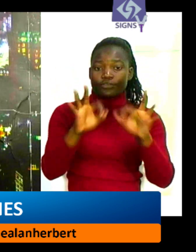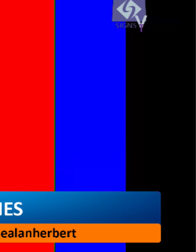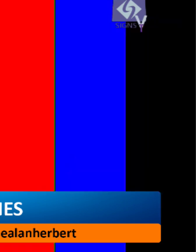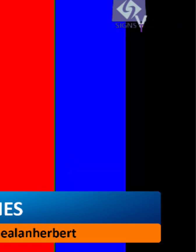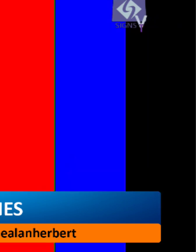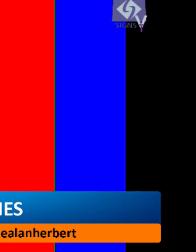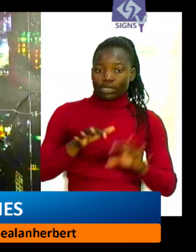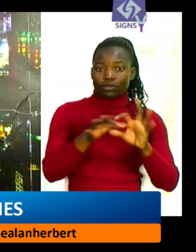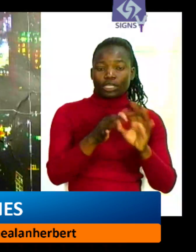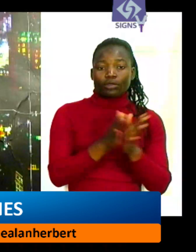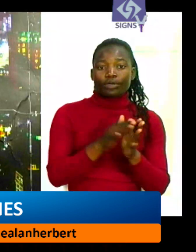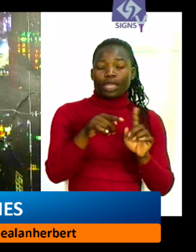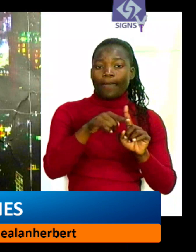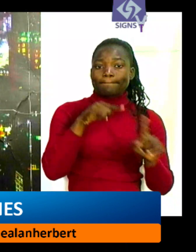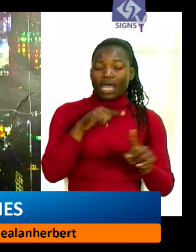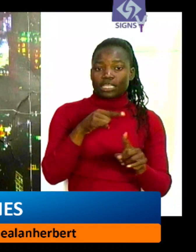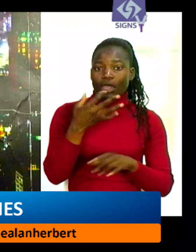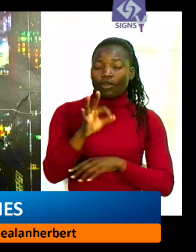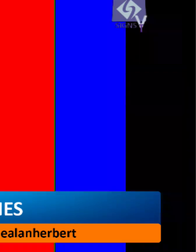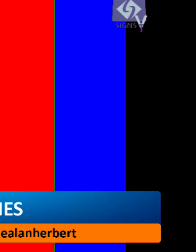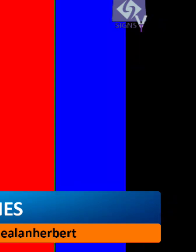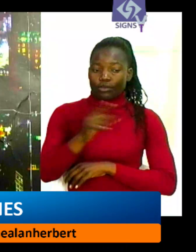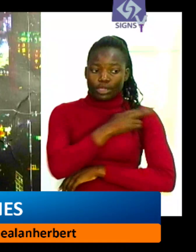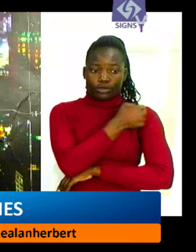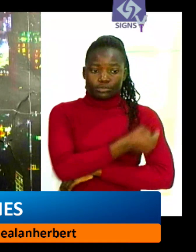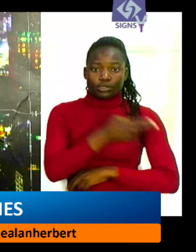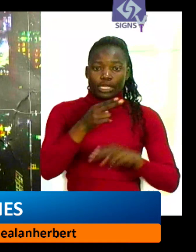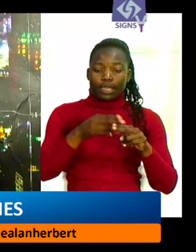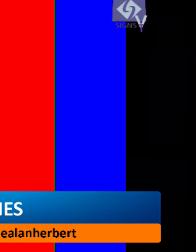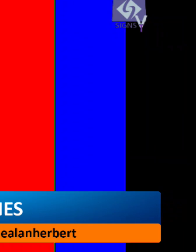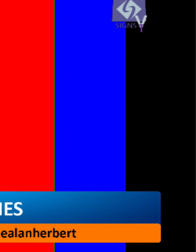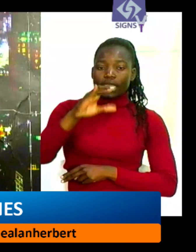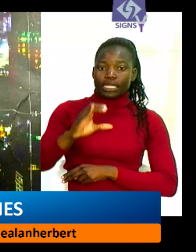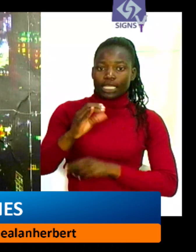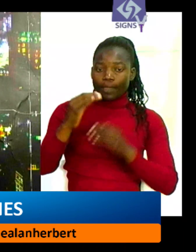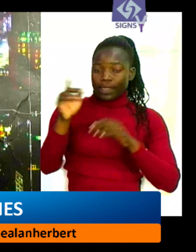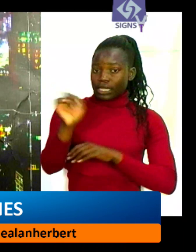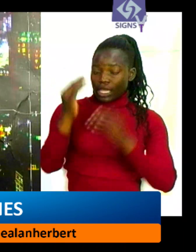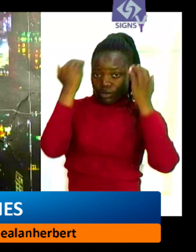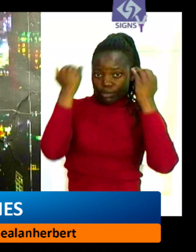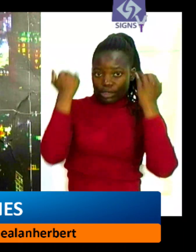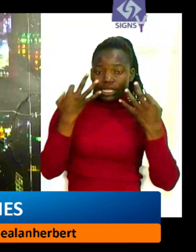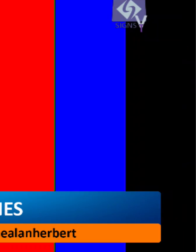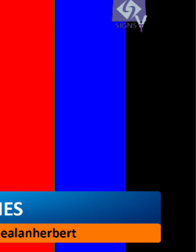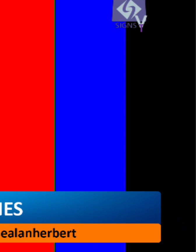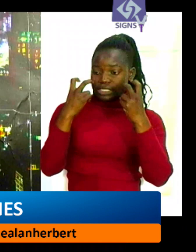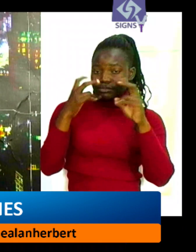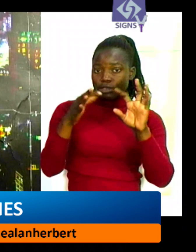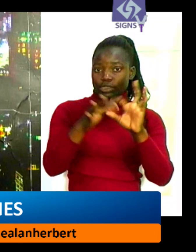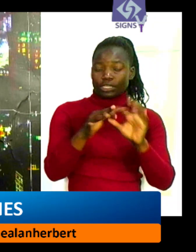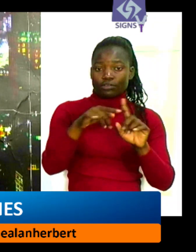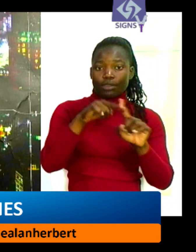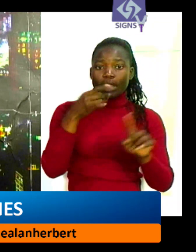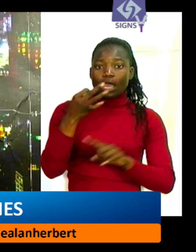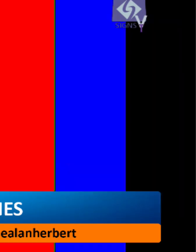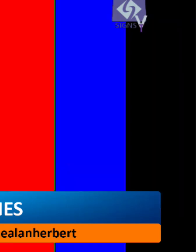Now to court releases woman linked with the man of Nairobi Hospital's Eric Machogu. And Nairobi has